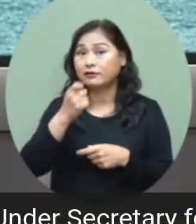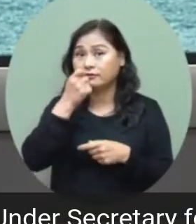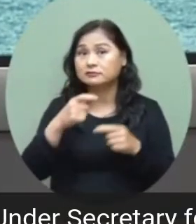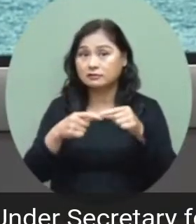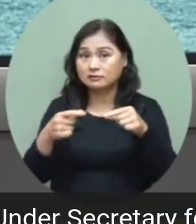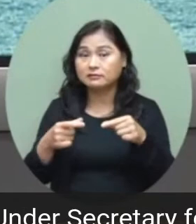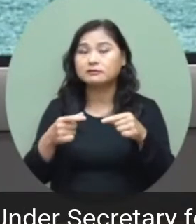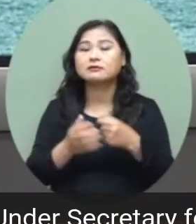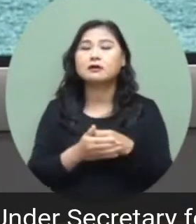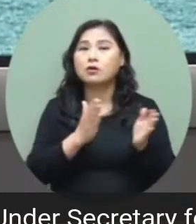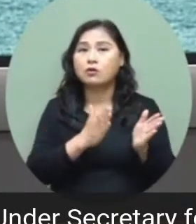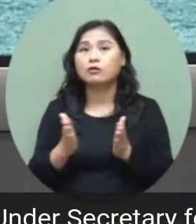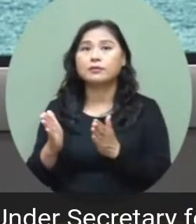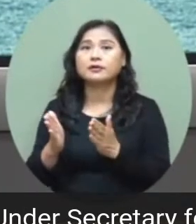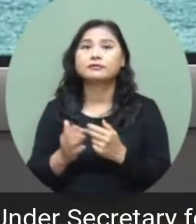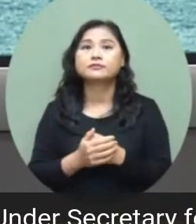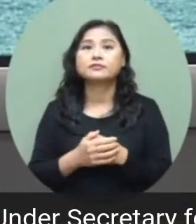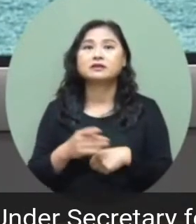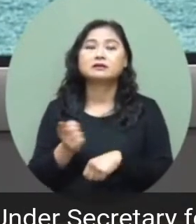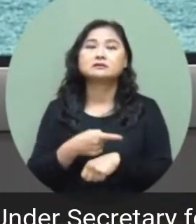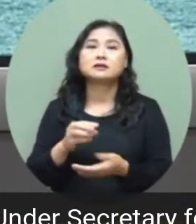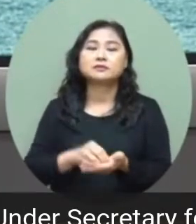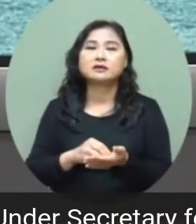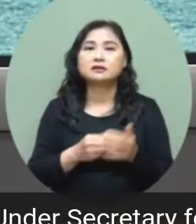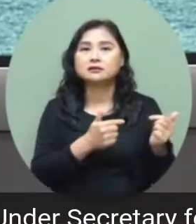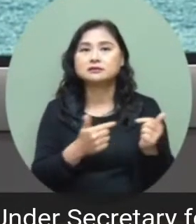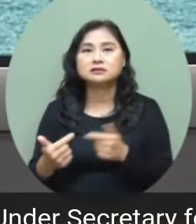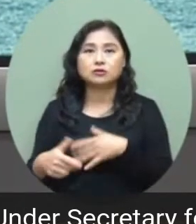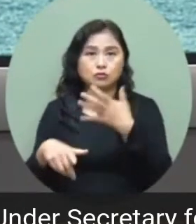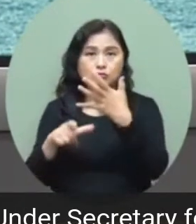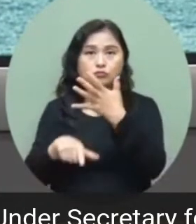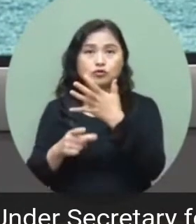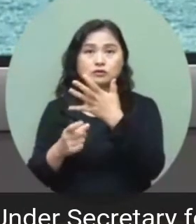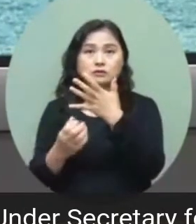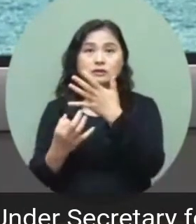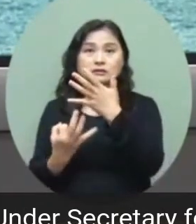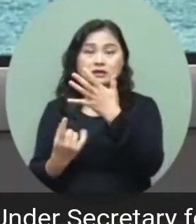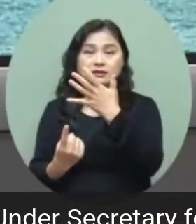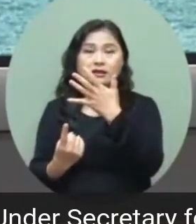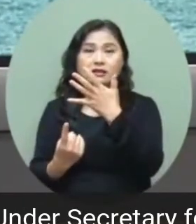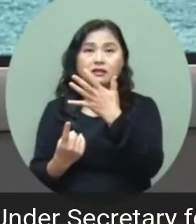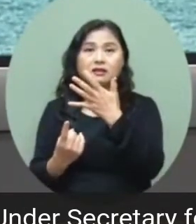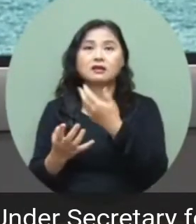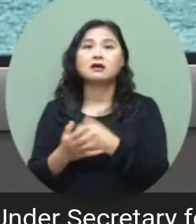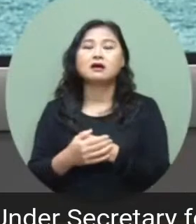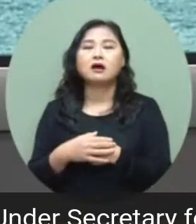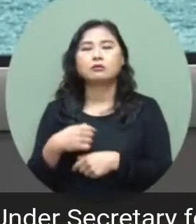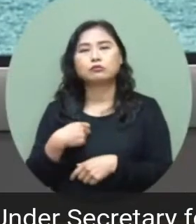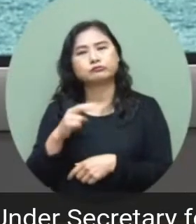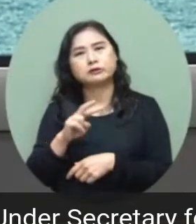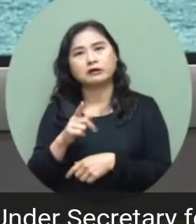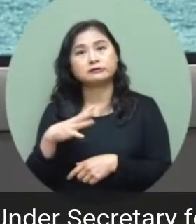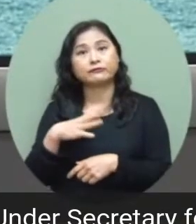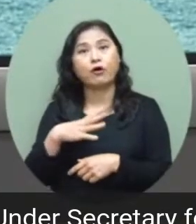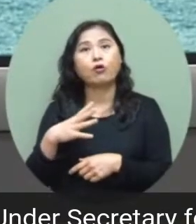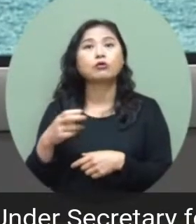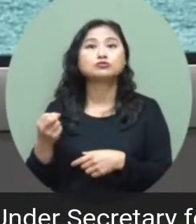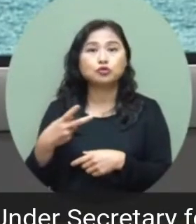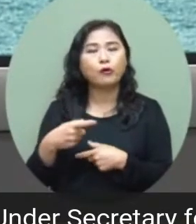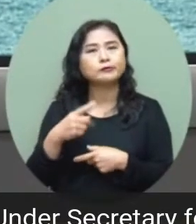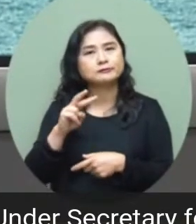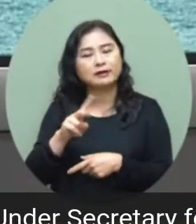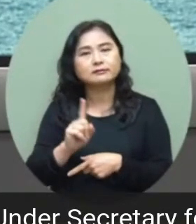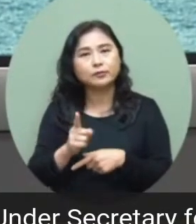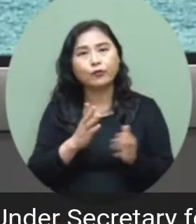relevant assistance. This arrangement will tentatively run till the 31st of May. Depending